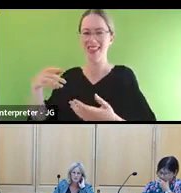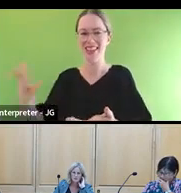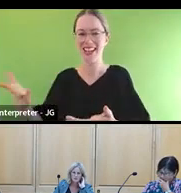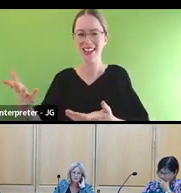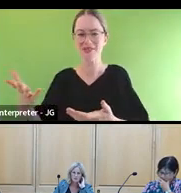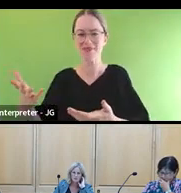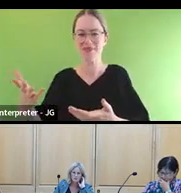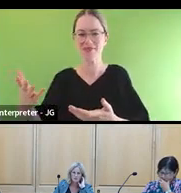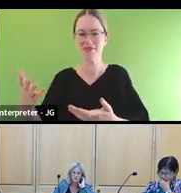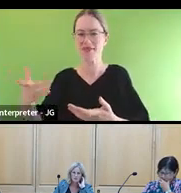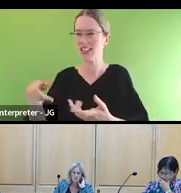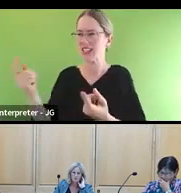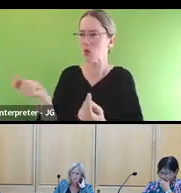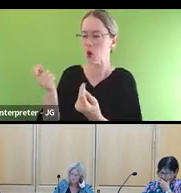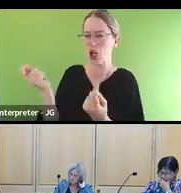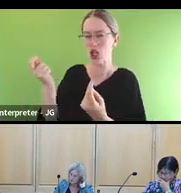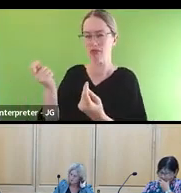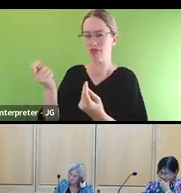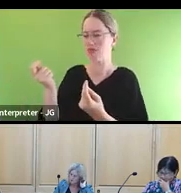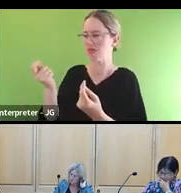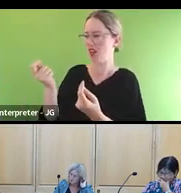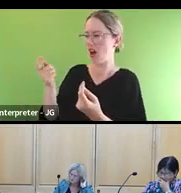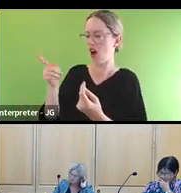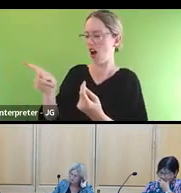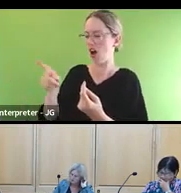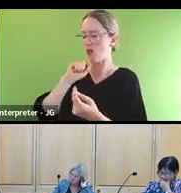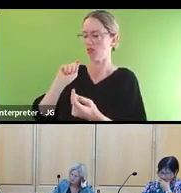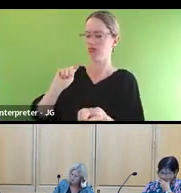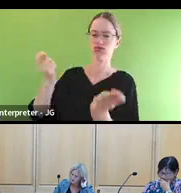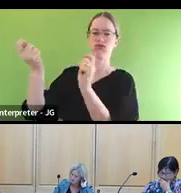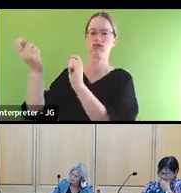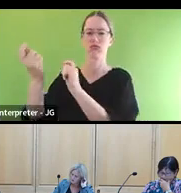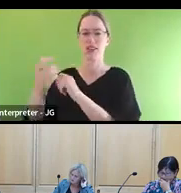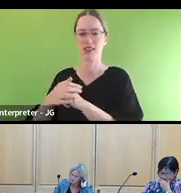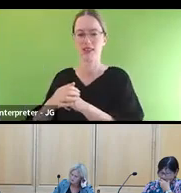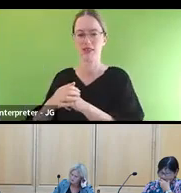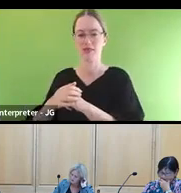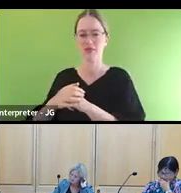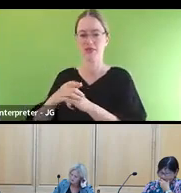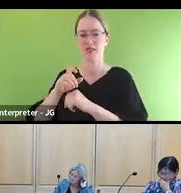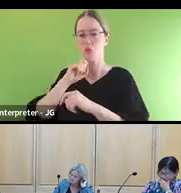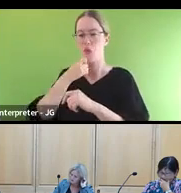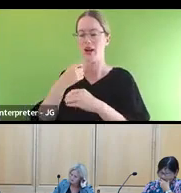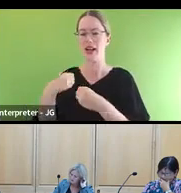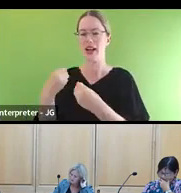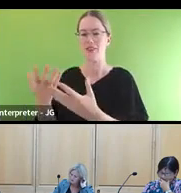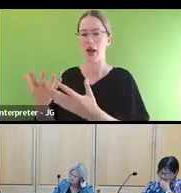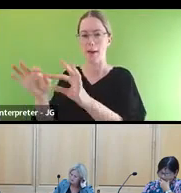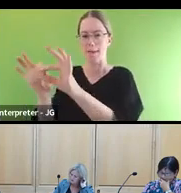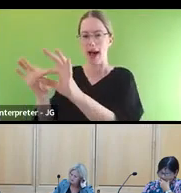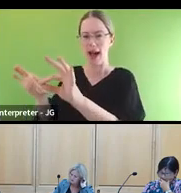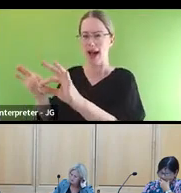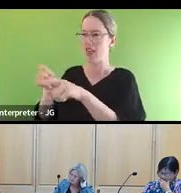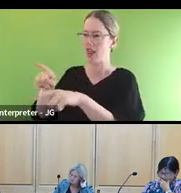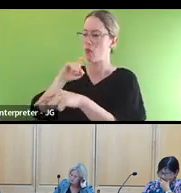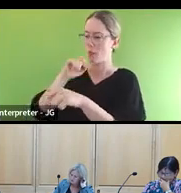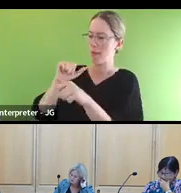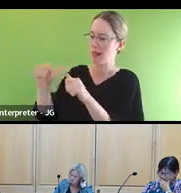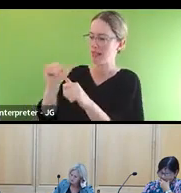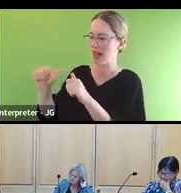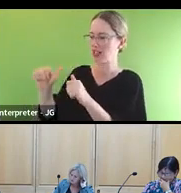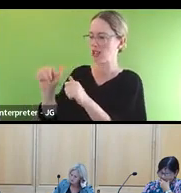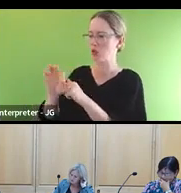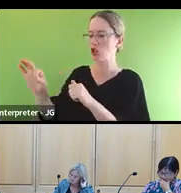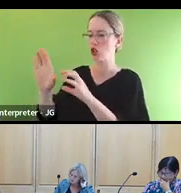wall. So, oh gosh, that's no good. What will we do then? Well, we'll put a bar around it, and then that'll make it so it doesn't